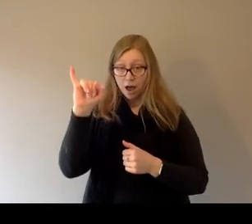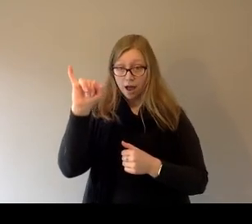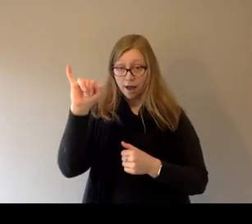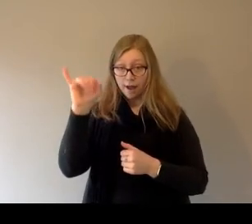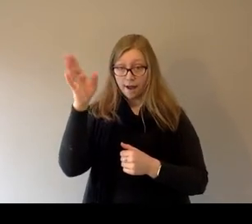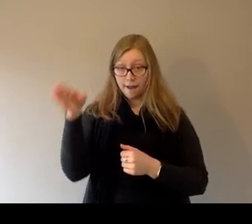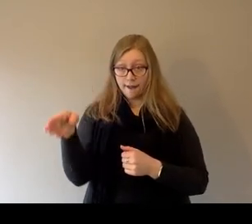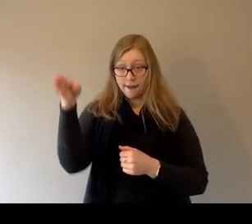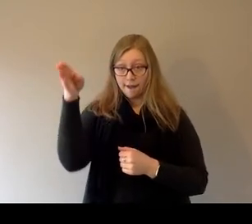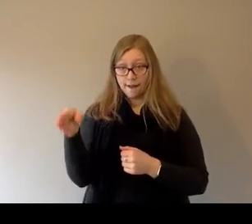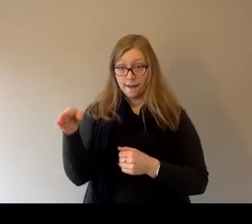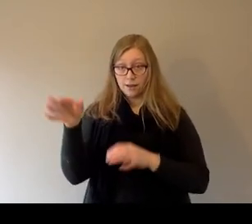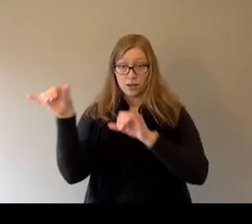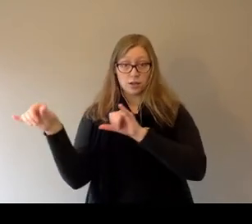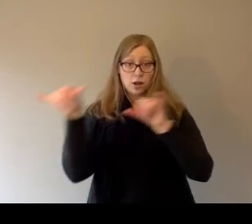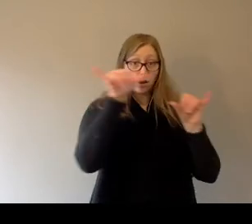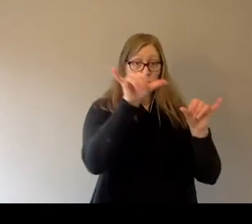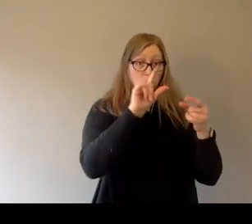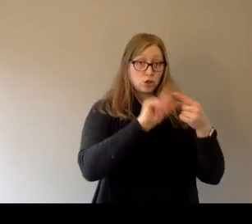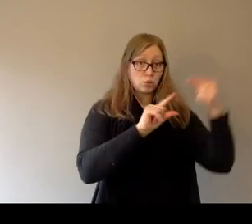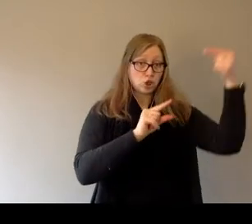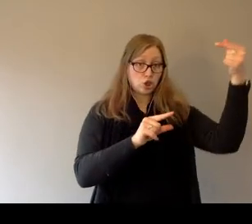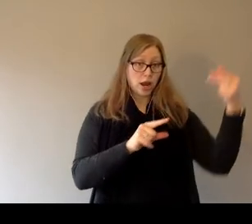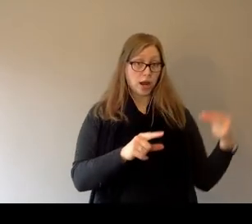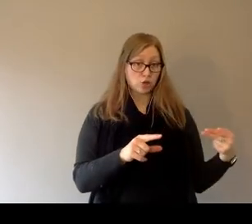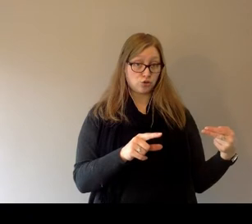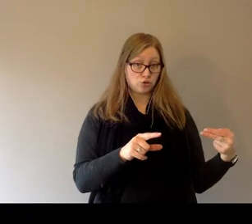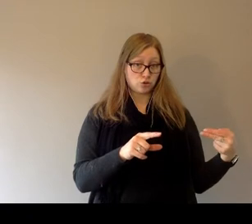is congruent to GH.